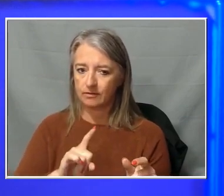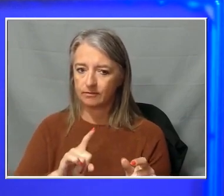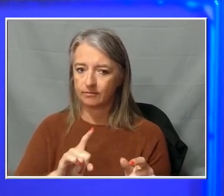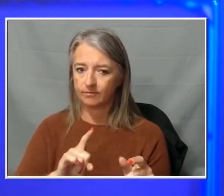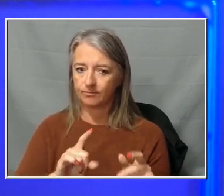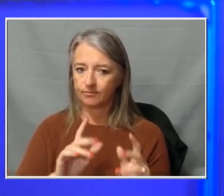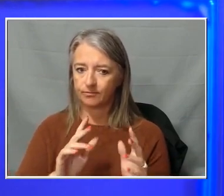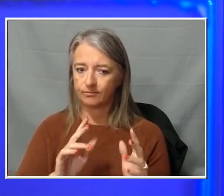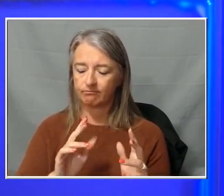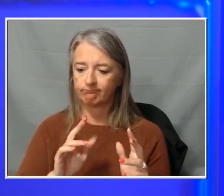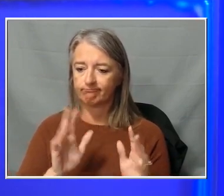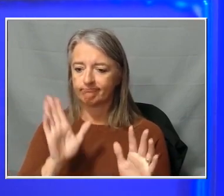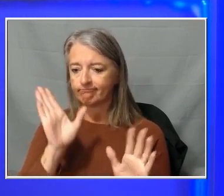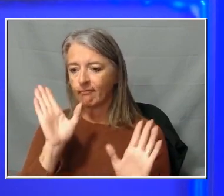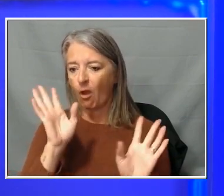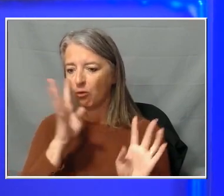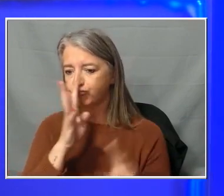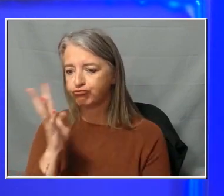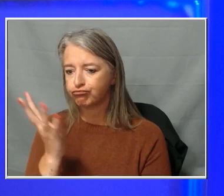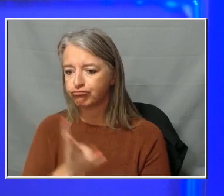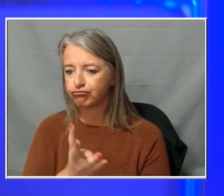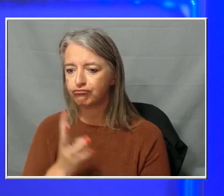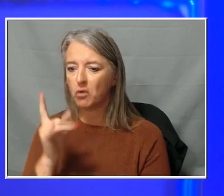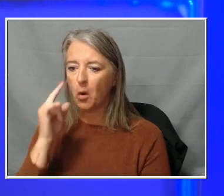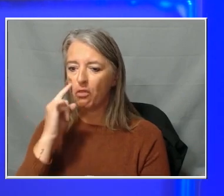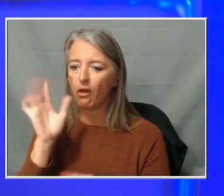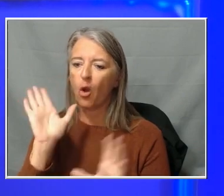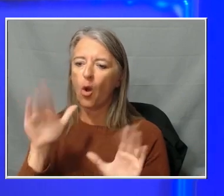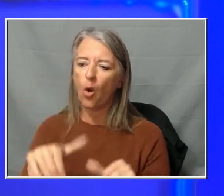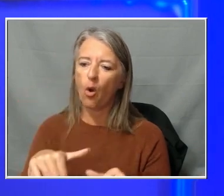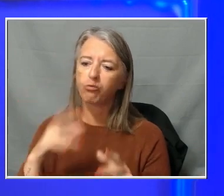overlooked or, you know, like you said, chalked up to this